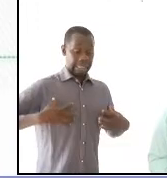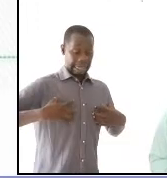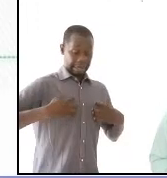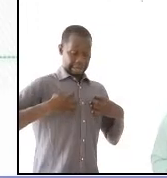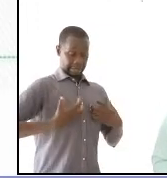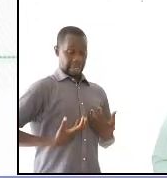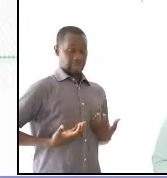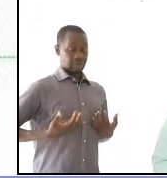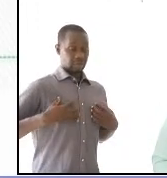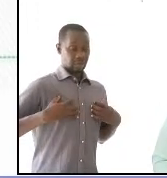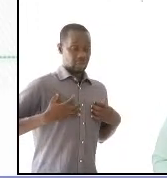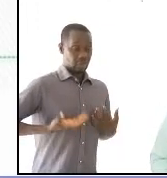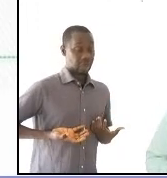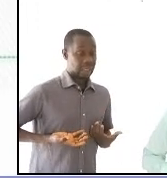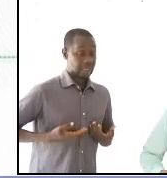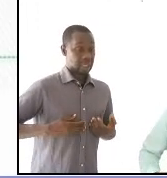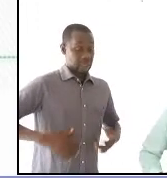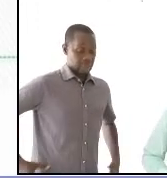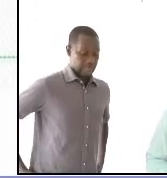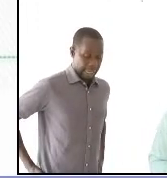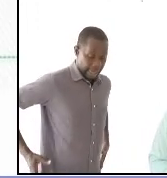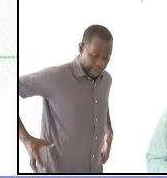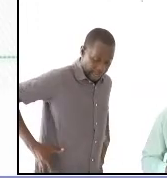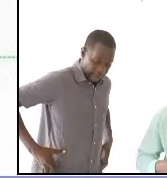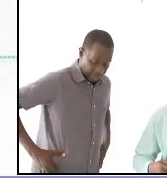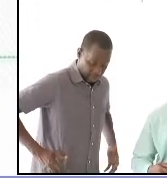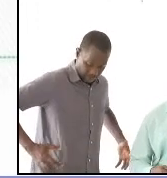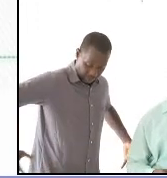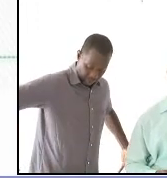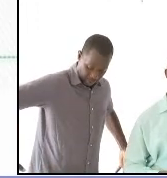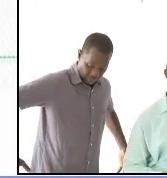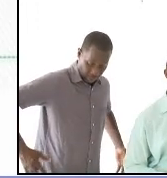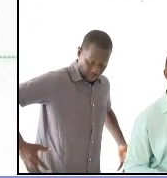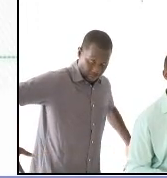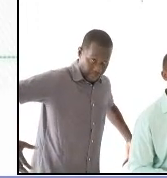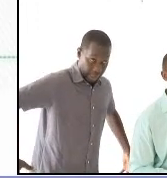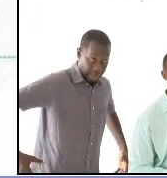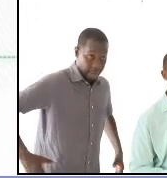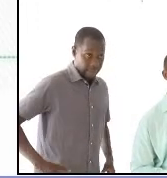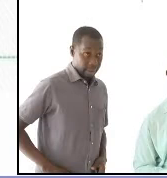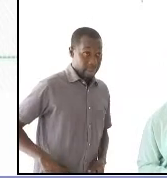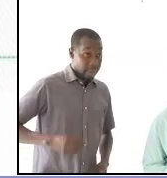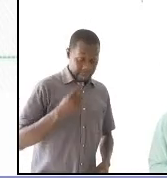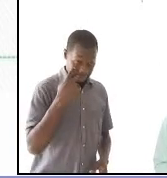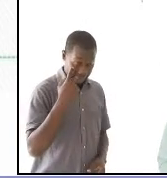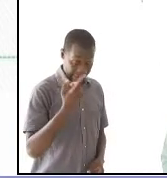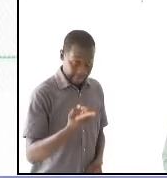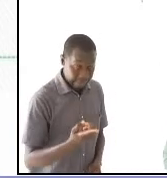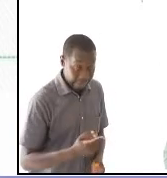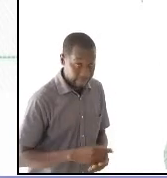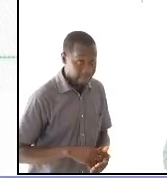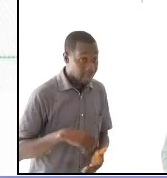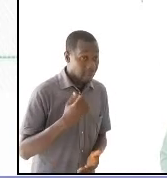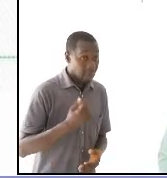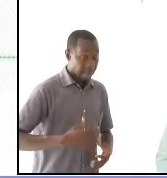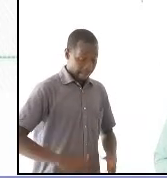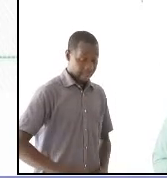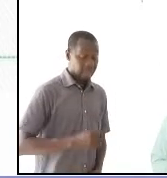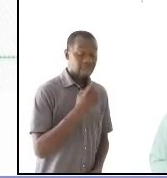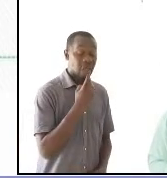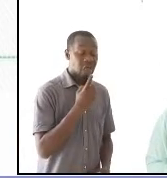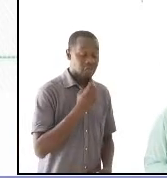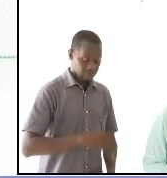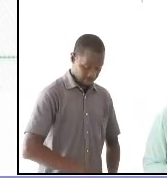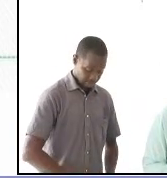will develop, and the hips, of course, begin to widen, they become bigger. They experience menstruation, that